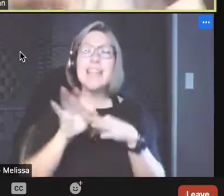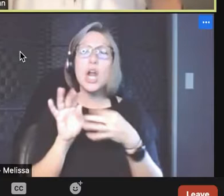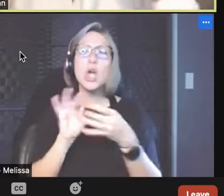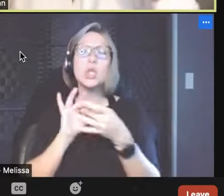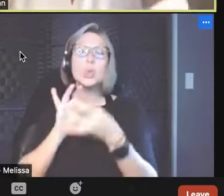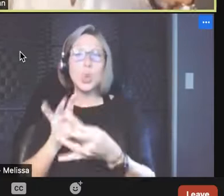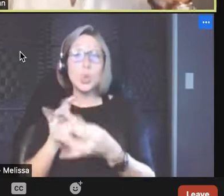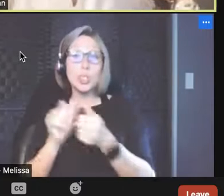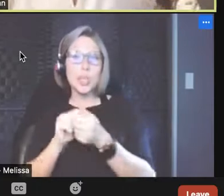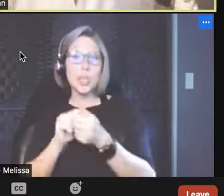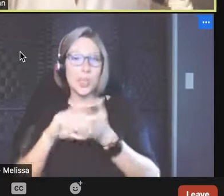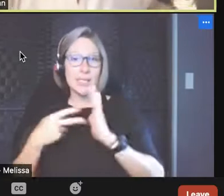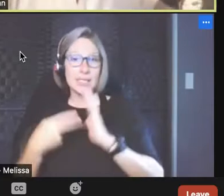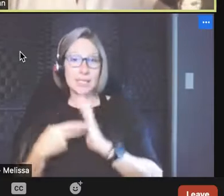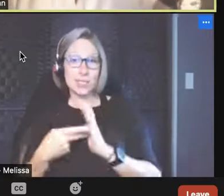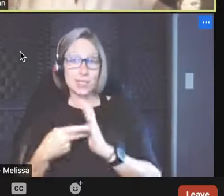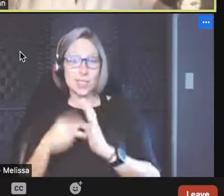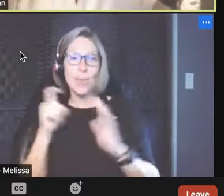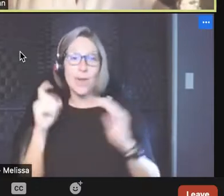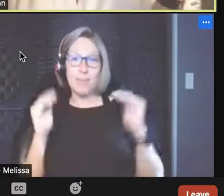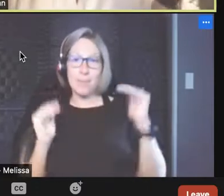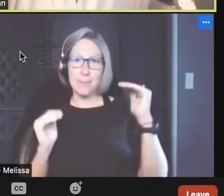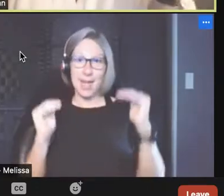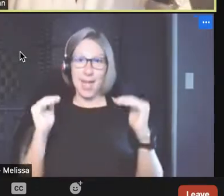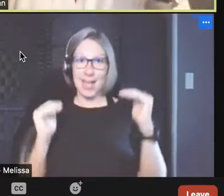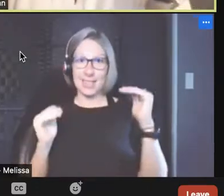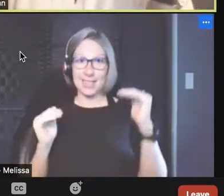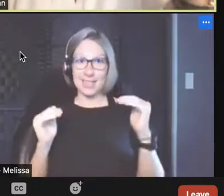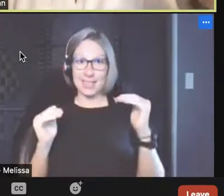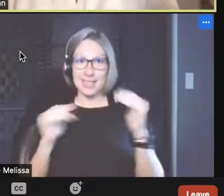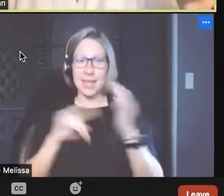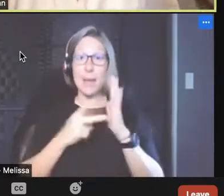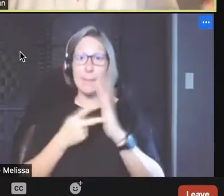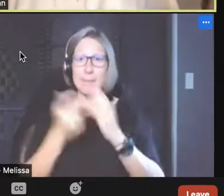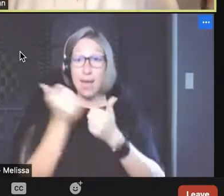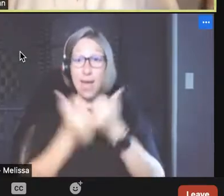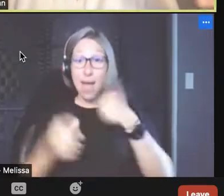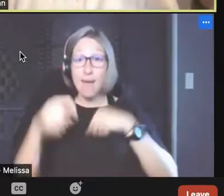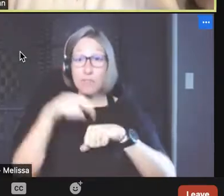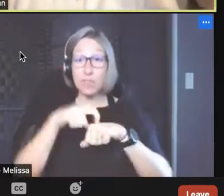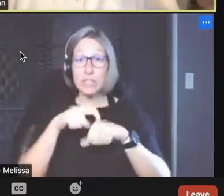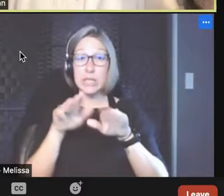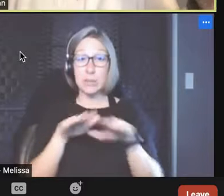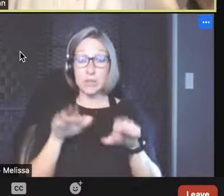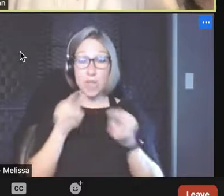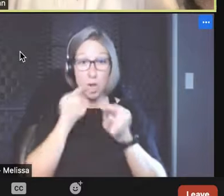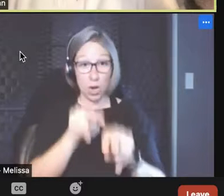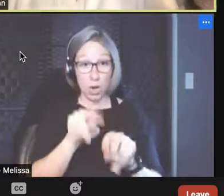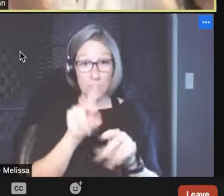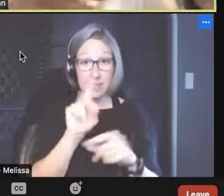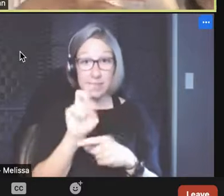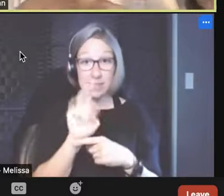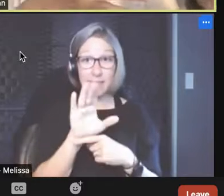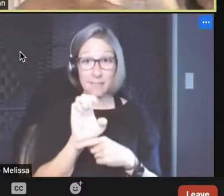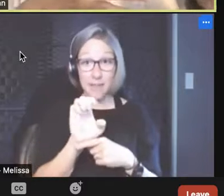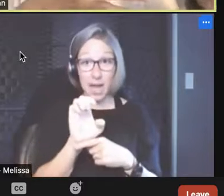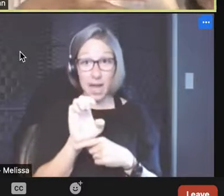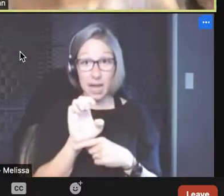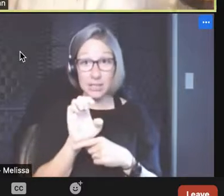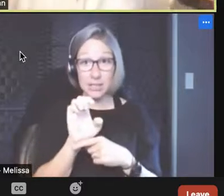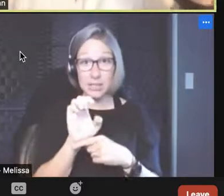you to also balance that with the fact that every time this child is looking at this device, their visual battery is wearing